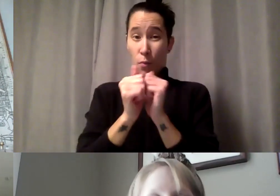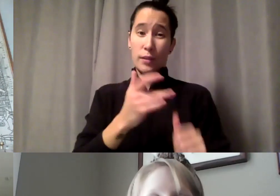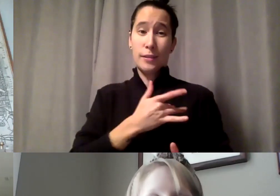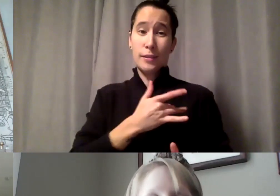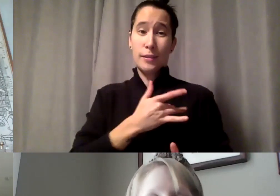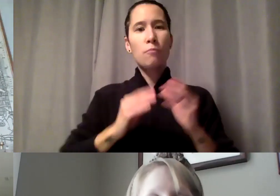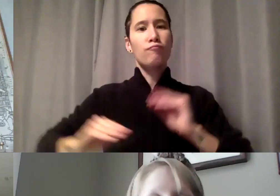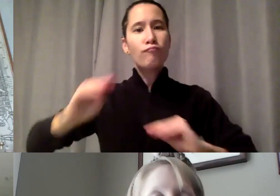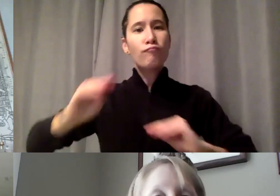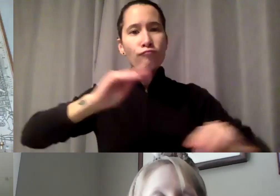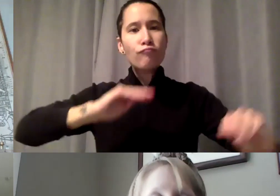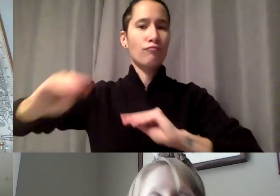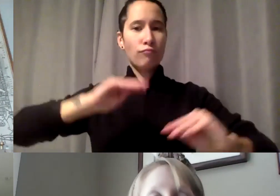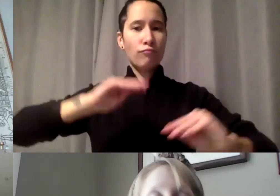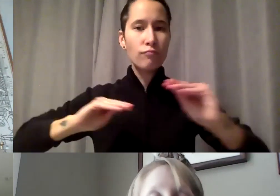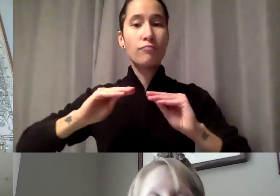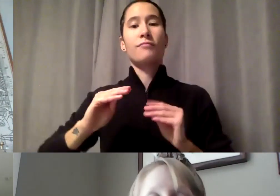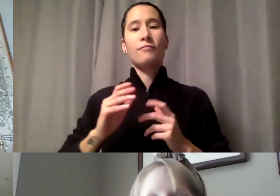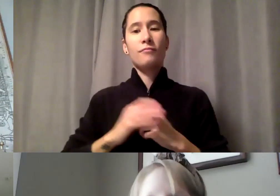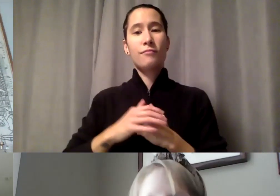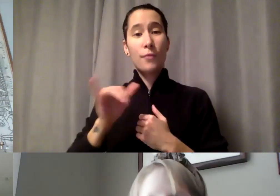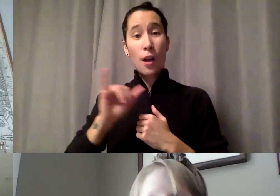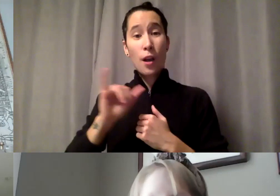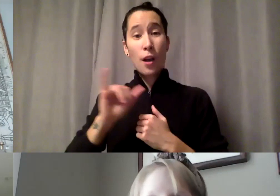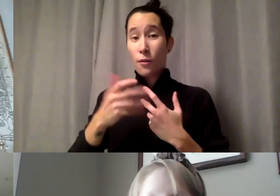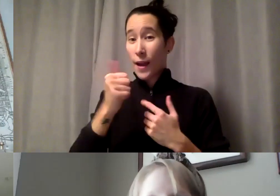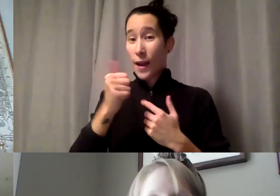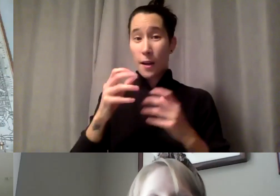more, especially like if we're responding to a ball or trying to